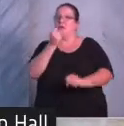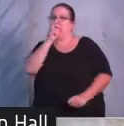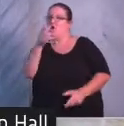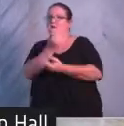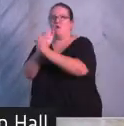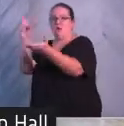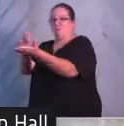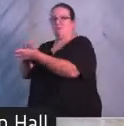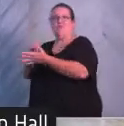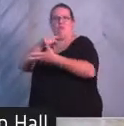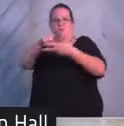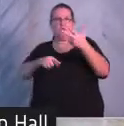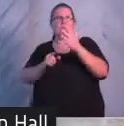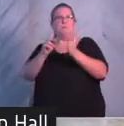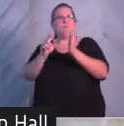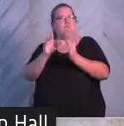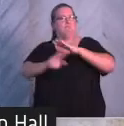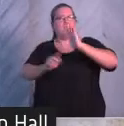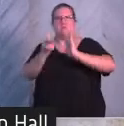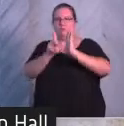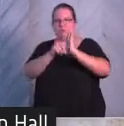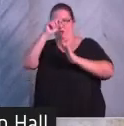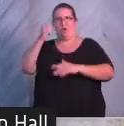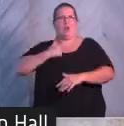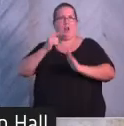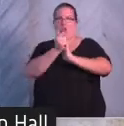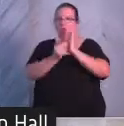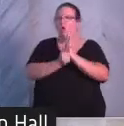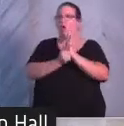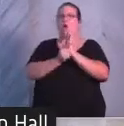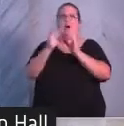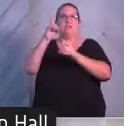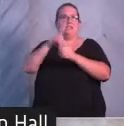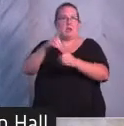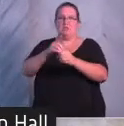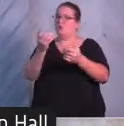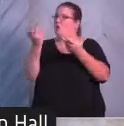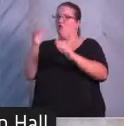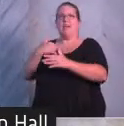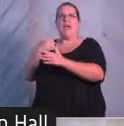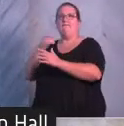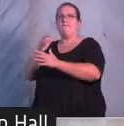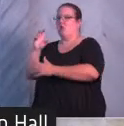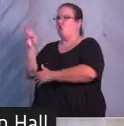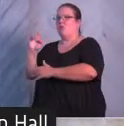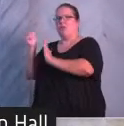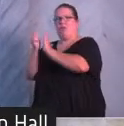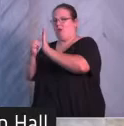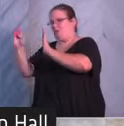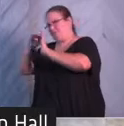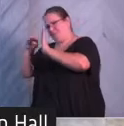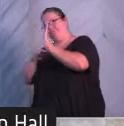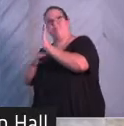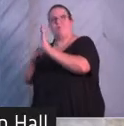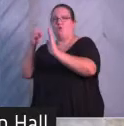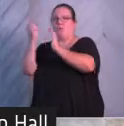basic tenets of Canadian law and Canadian democracy. Canada already has existing criminal law protections against publishing hate speech,